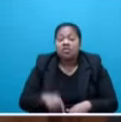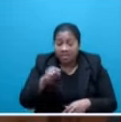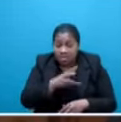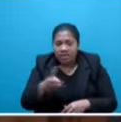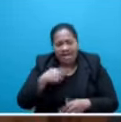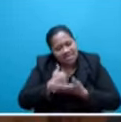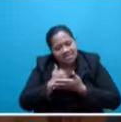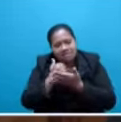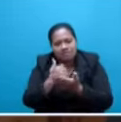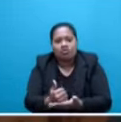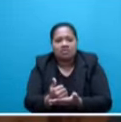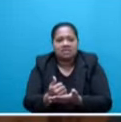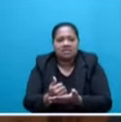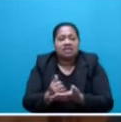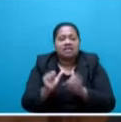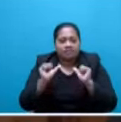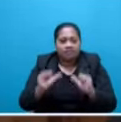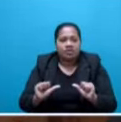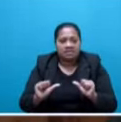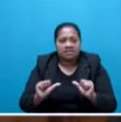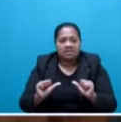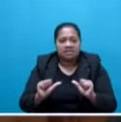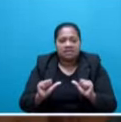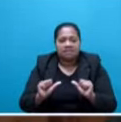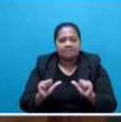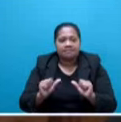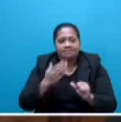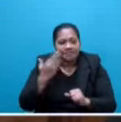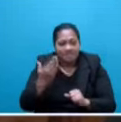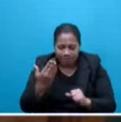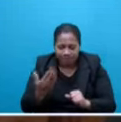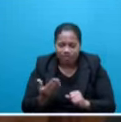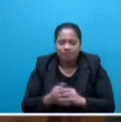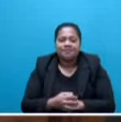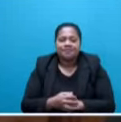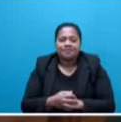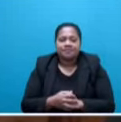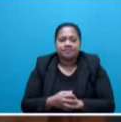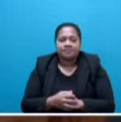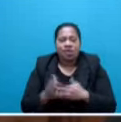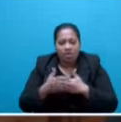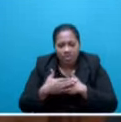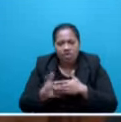Excellency, the President's keynote address for his most gracious speech on the opening